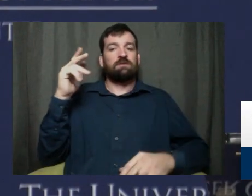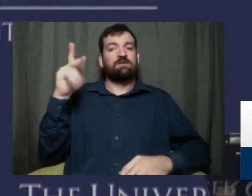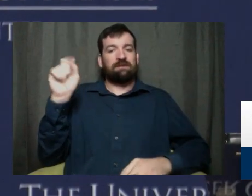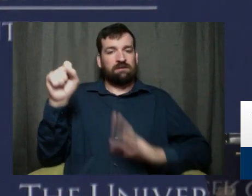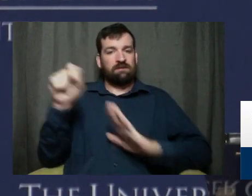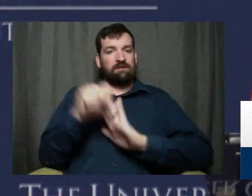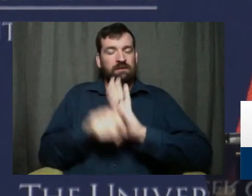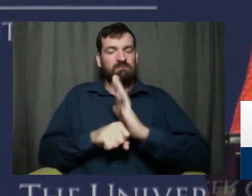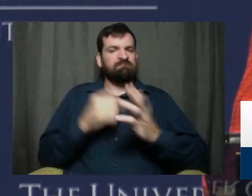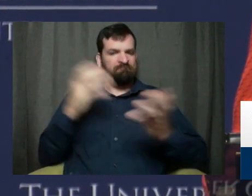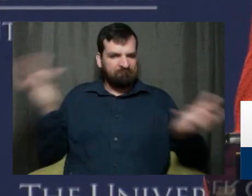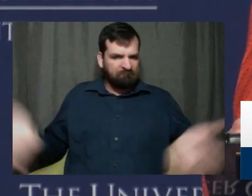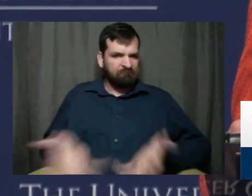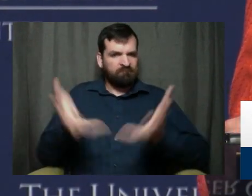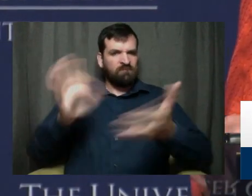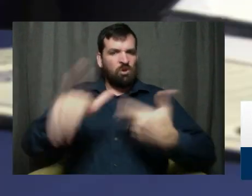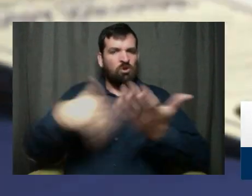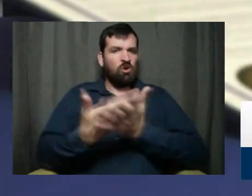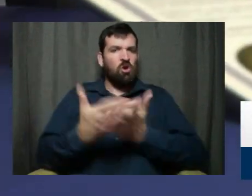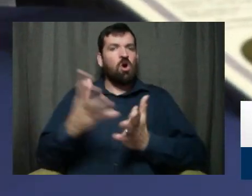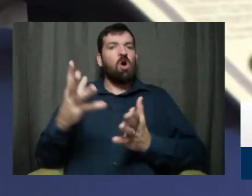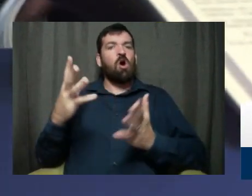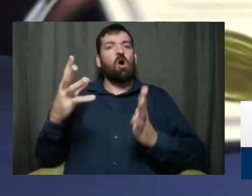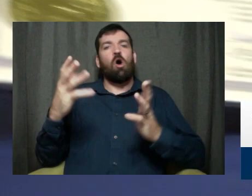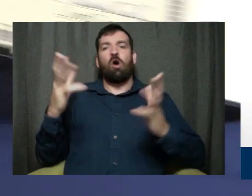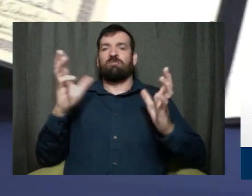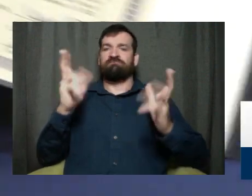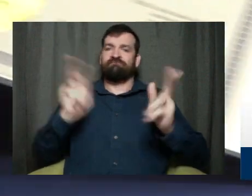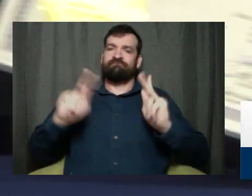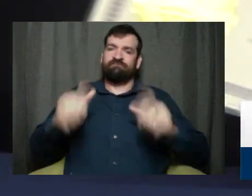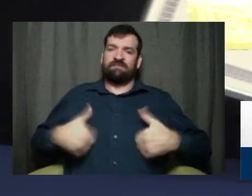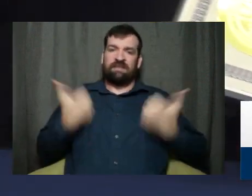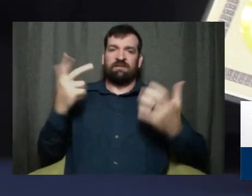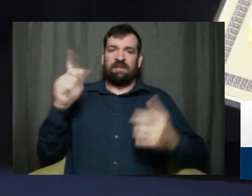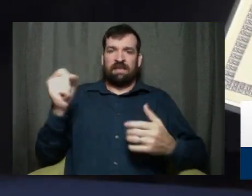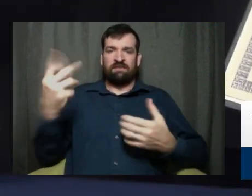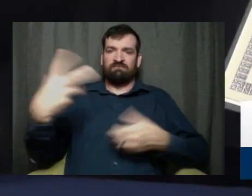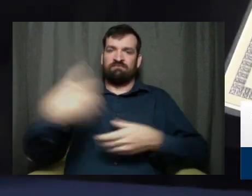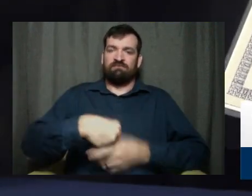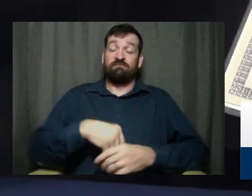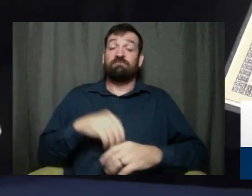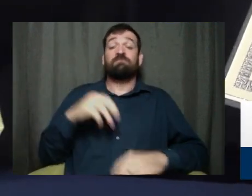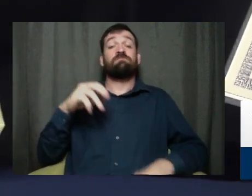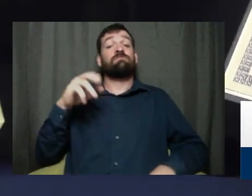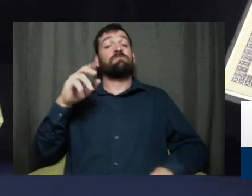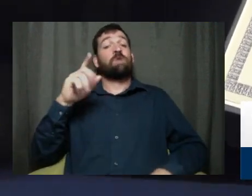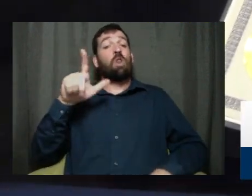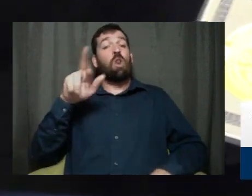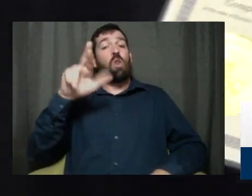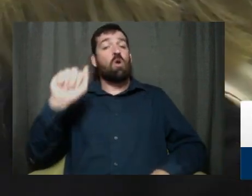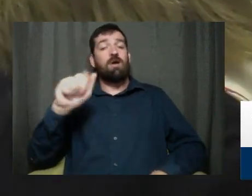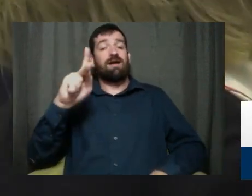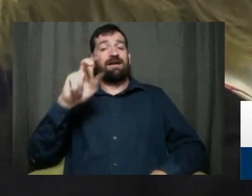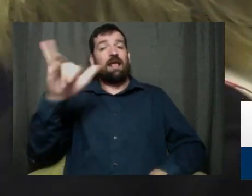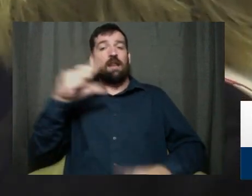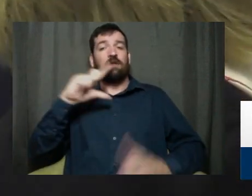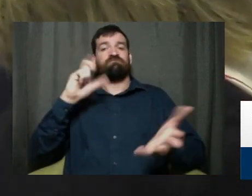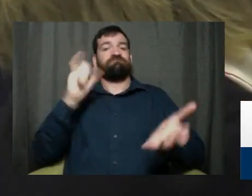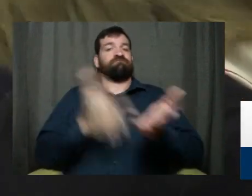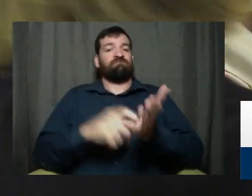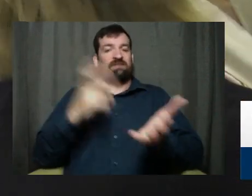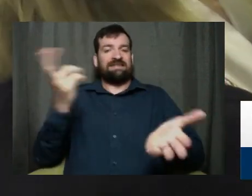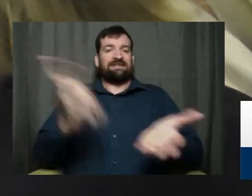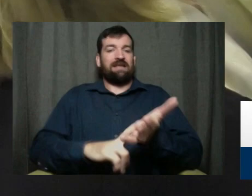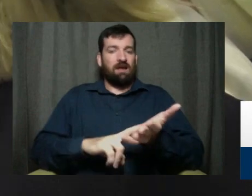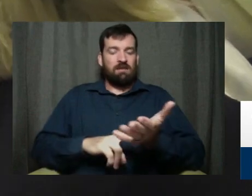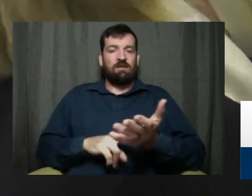all citizens to join in this observation. Kansas Governor Laura Kelly signed a proclamation yesterday marking this historic